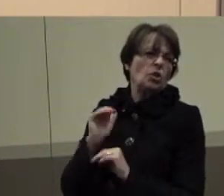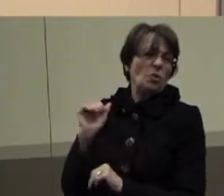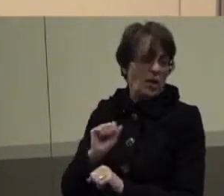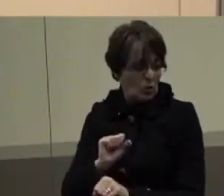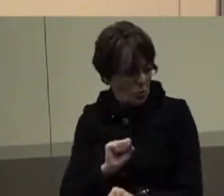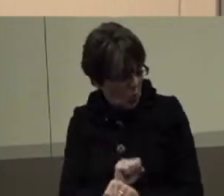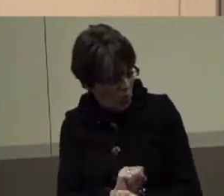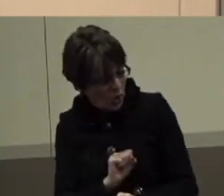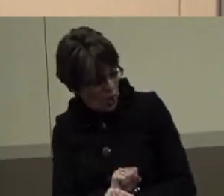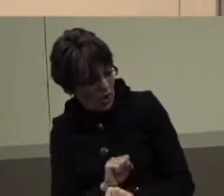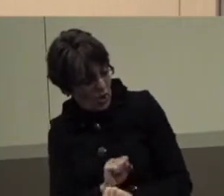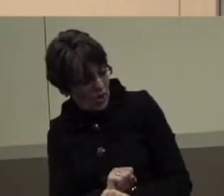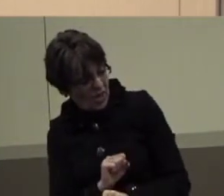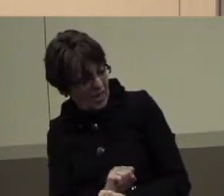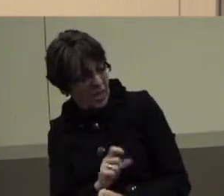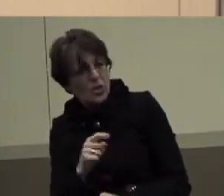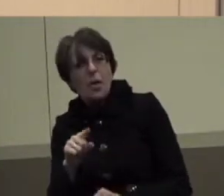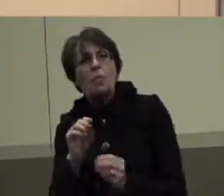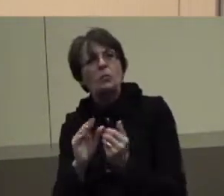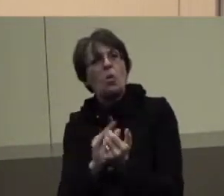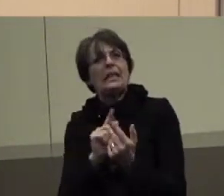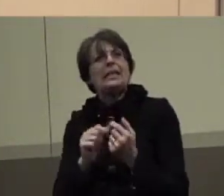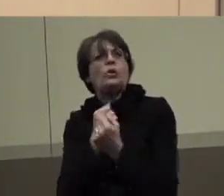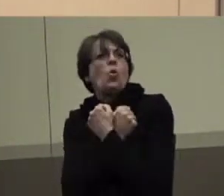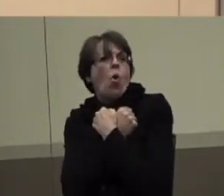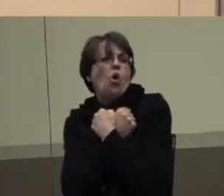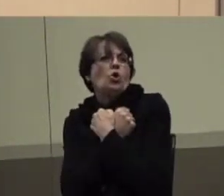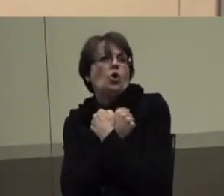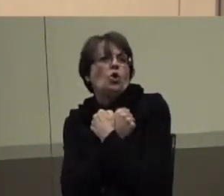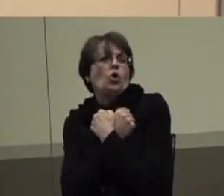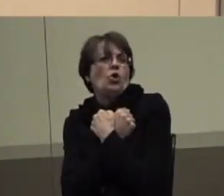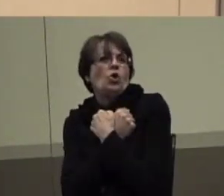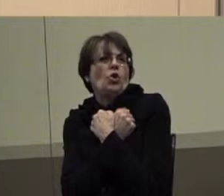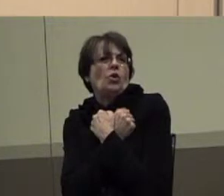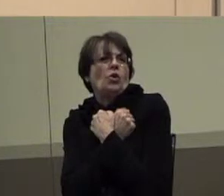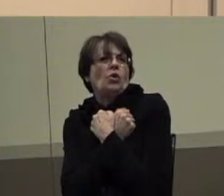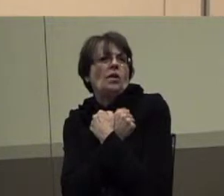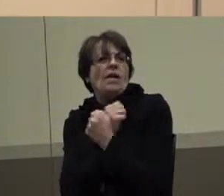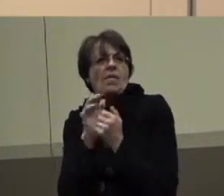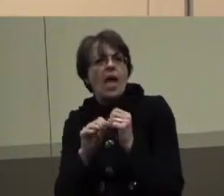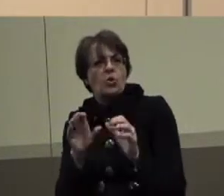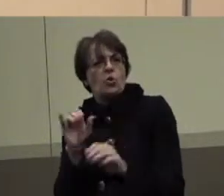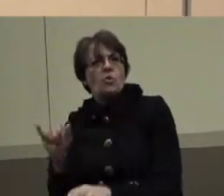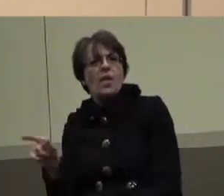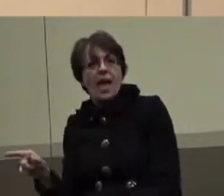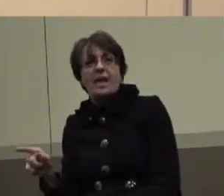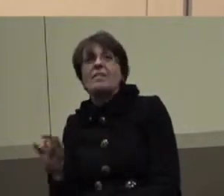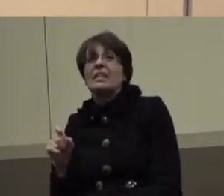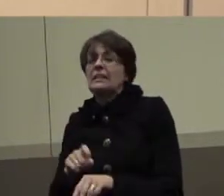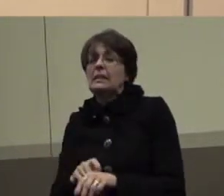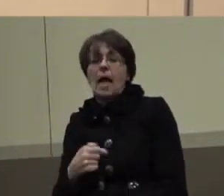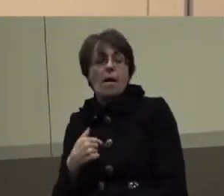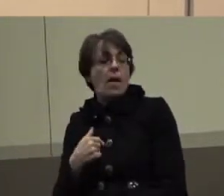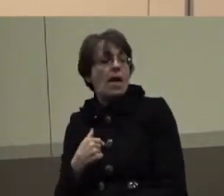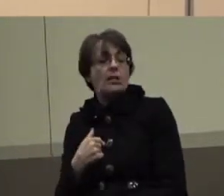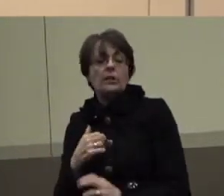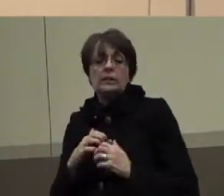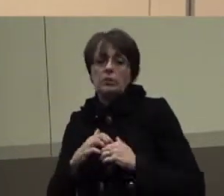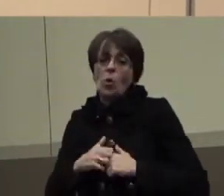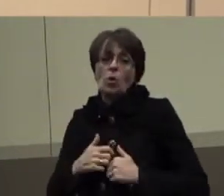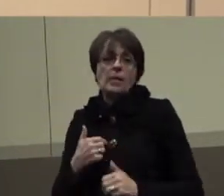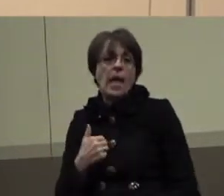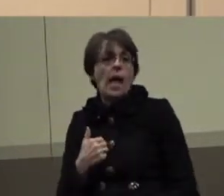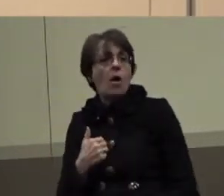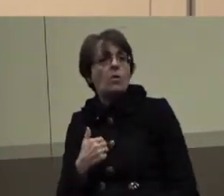work. To them, it was easier to hold Renee in a basket hold than to do this. And this was the time I really broke down and like,